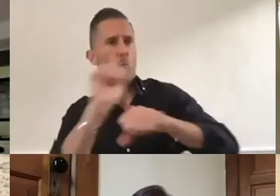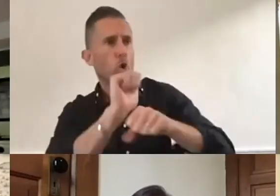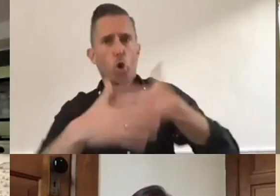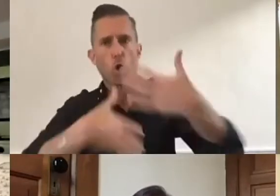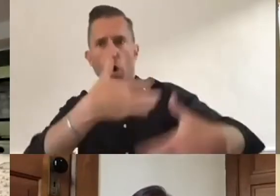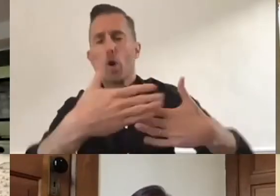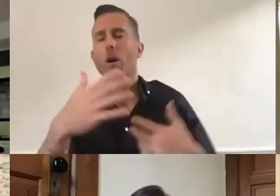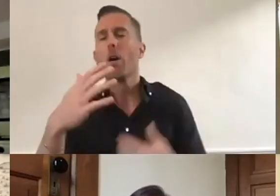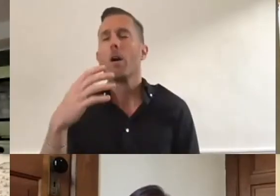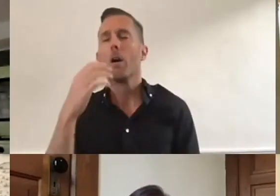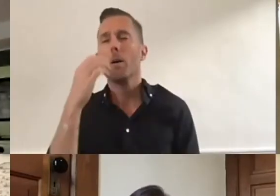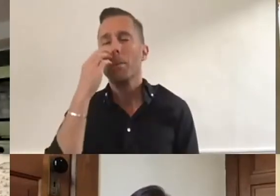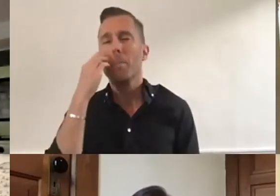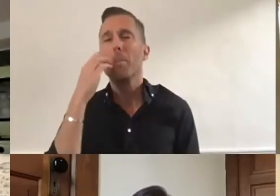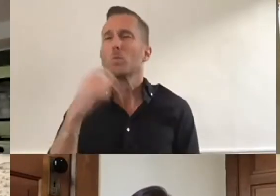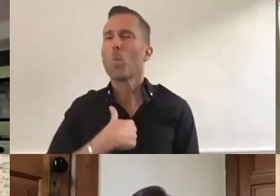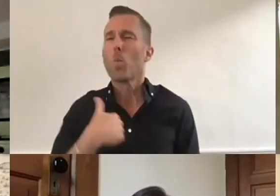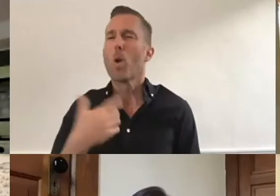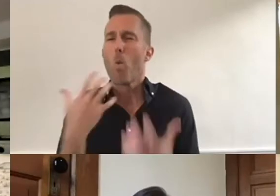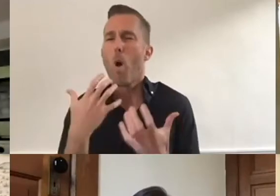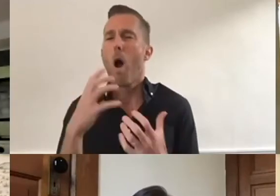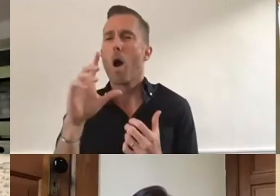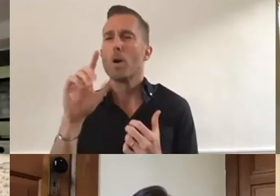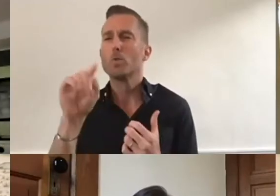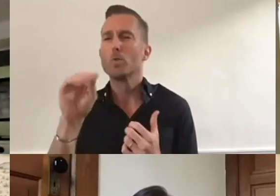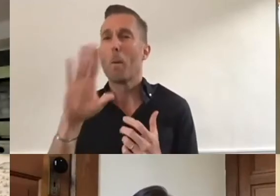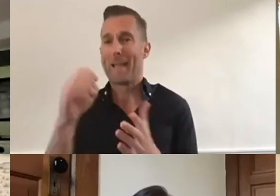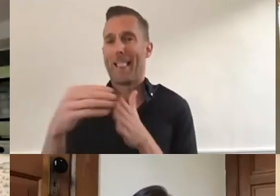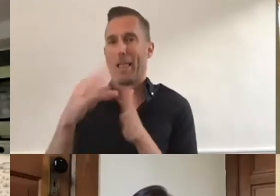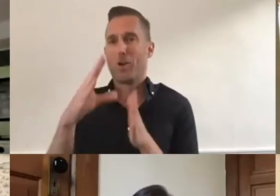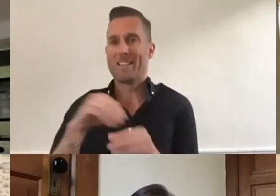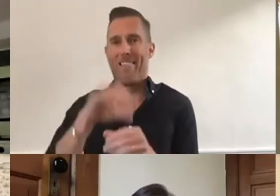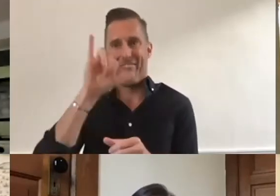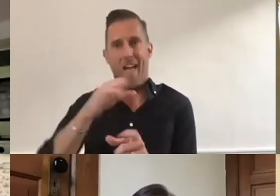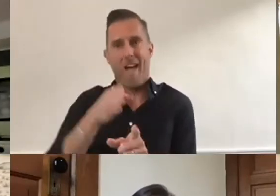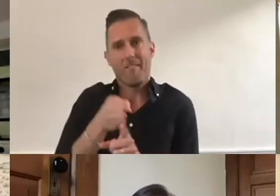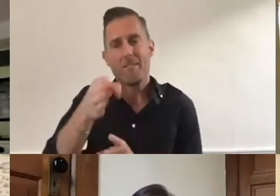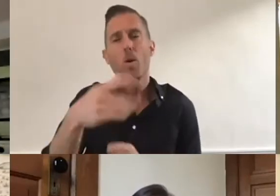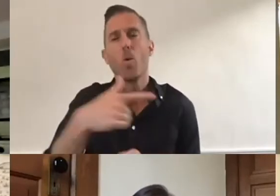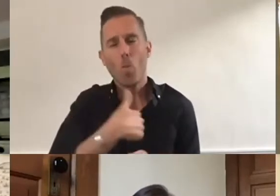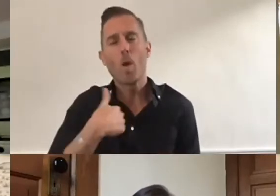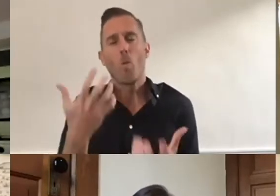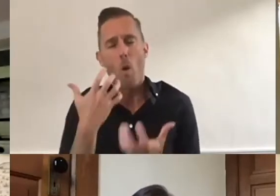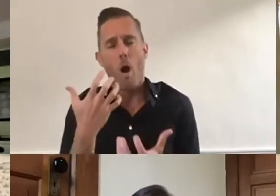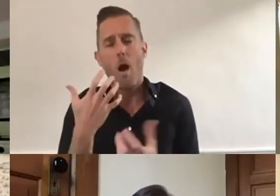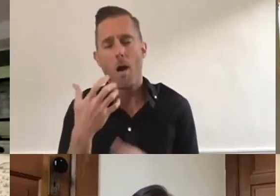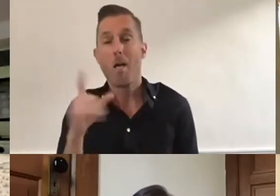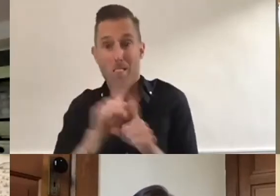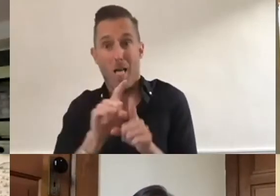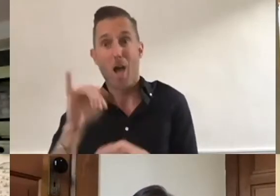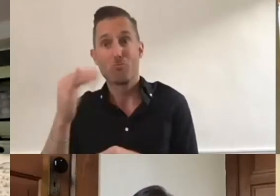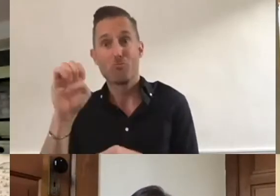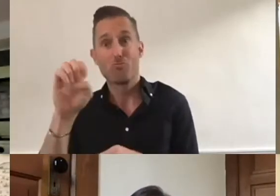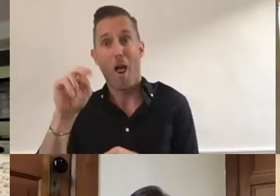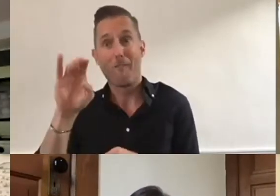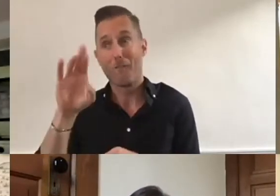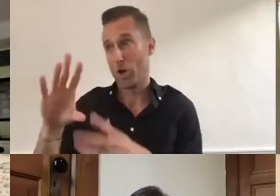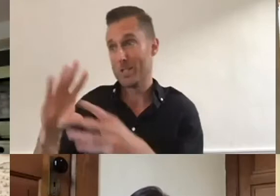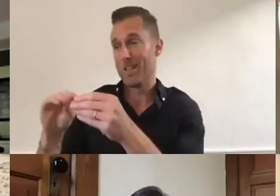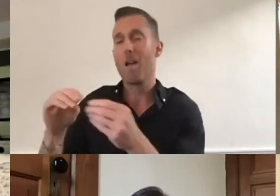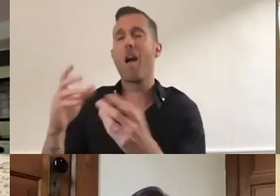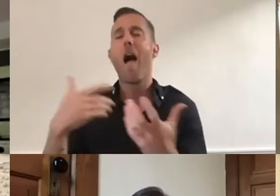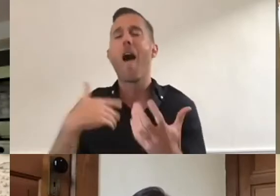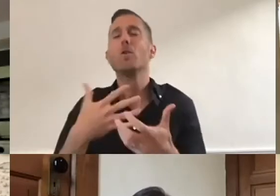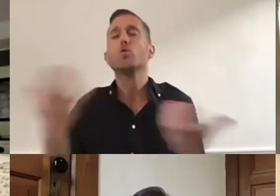we want to be leaders in this space, and we really, like Jennifer is saying, there's so much